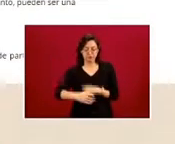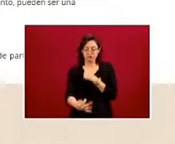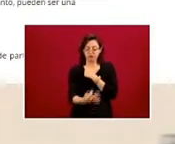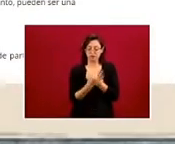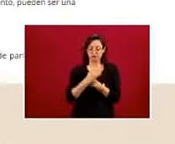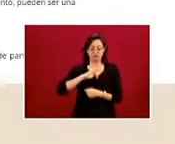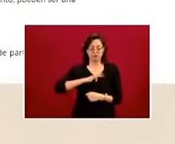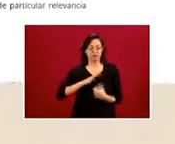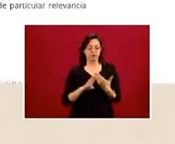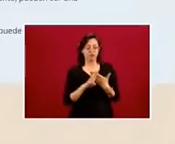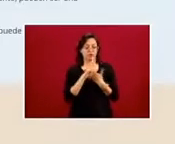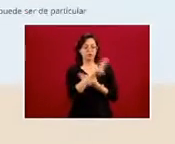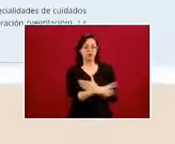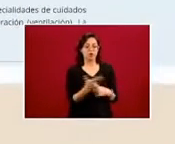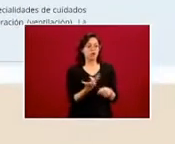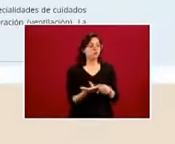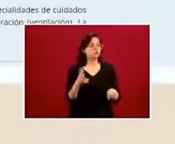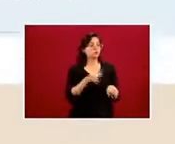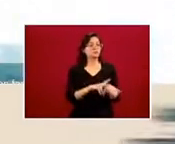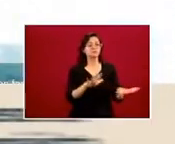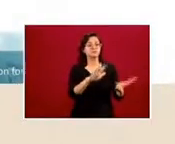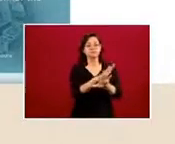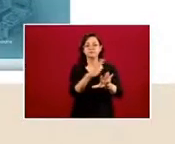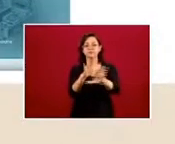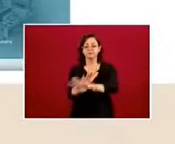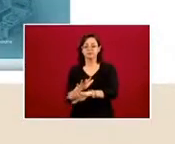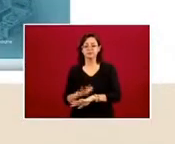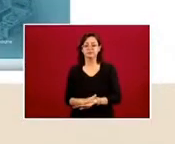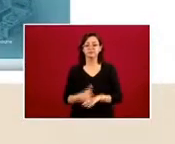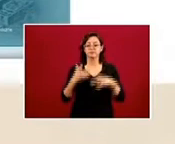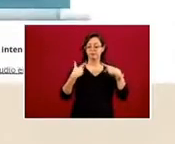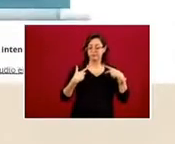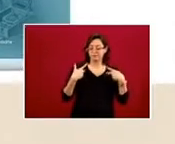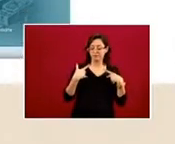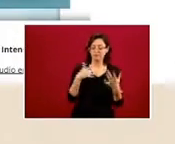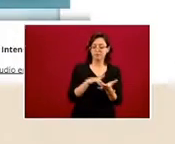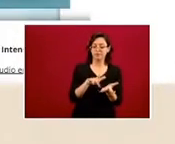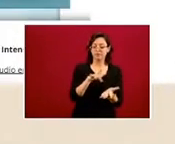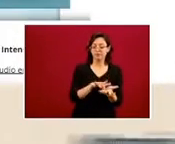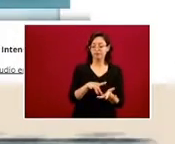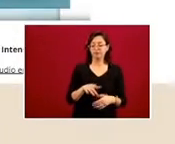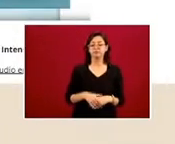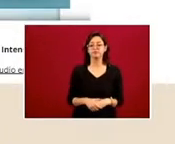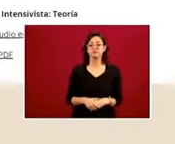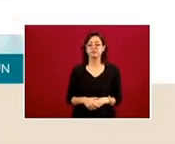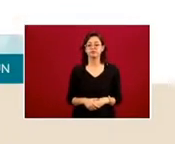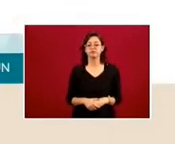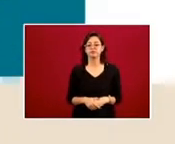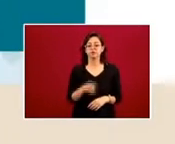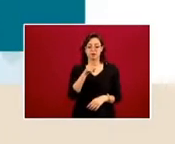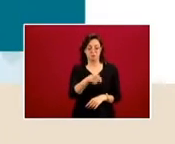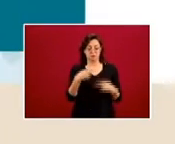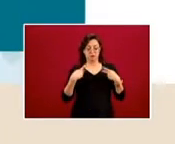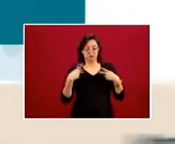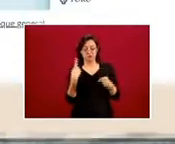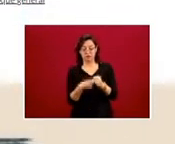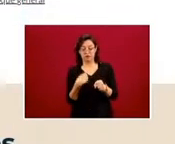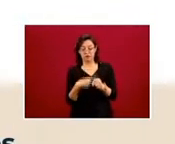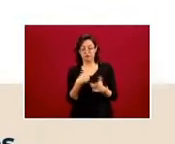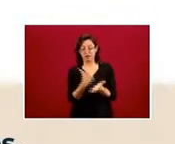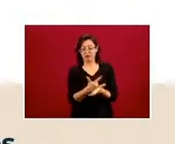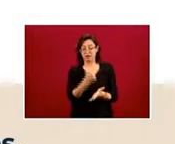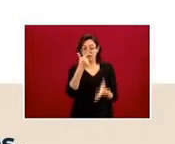the following. They have reconversion. They cover topics such as hospital reconversion,